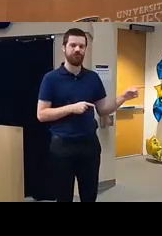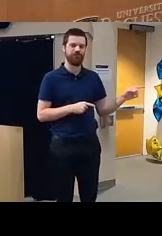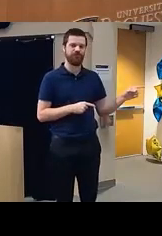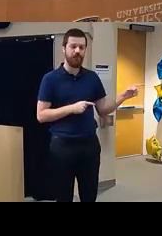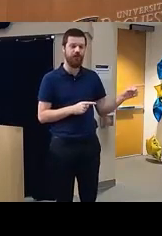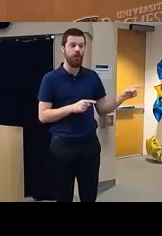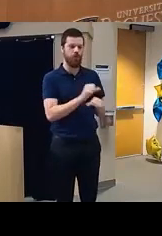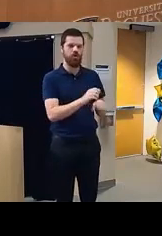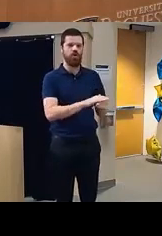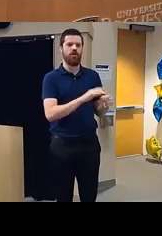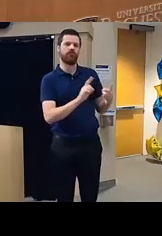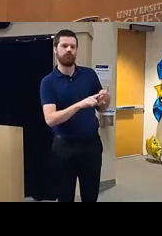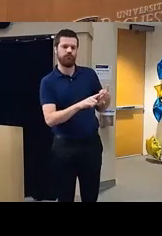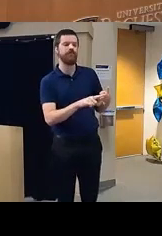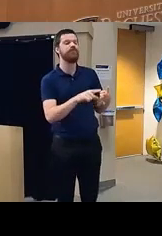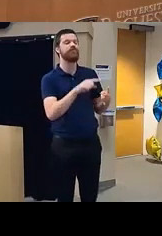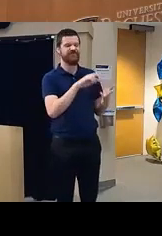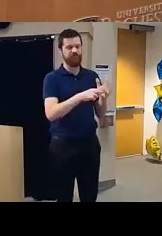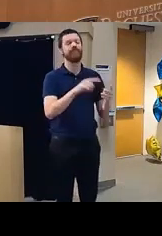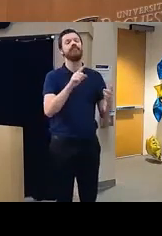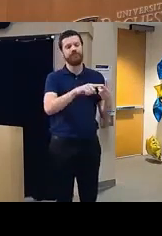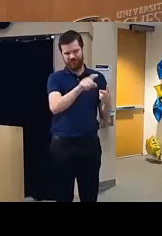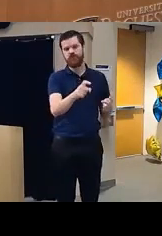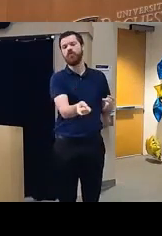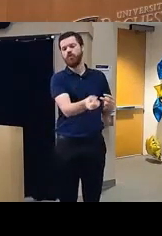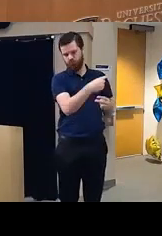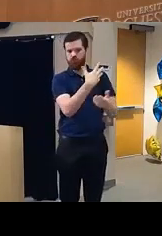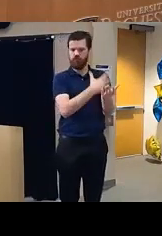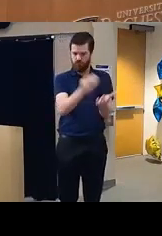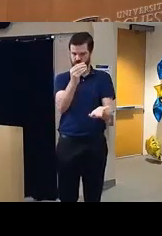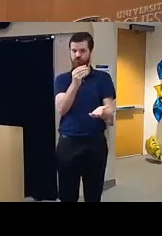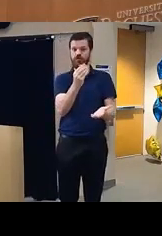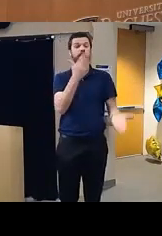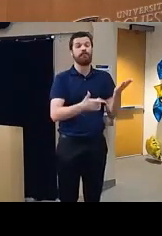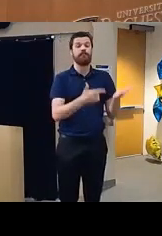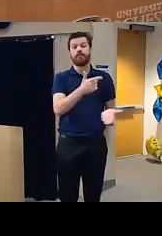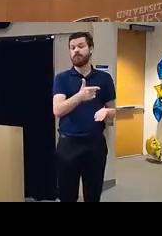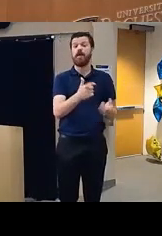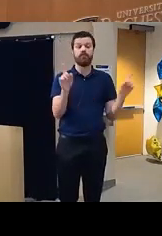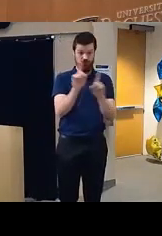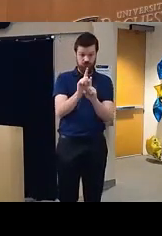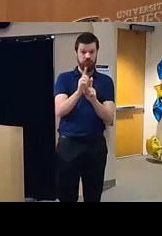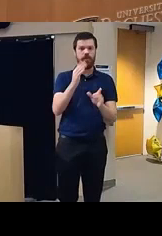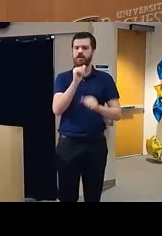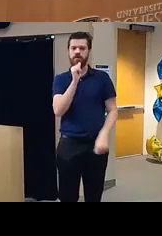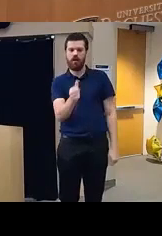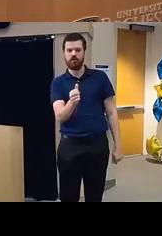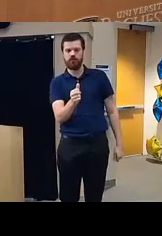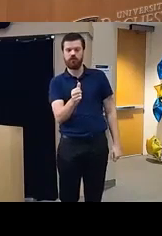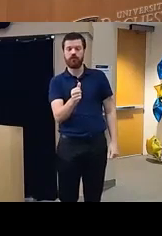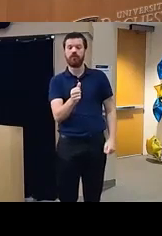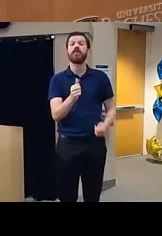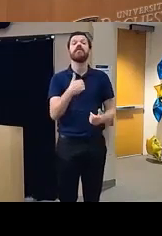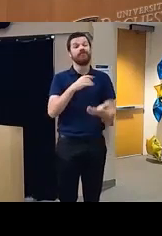this is something that's being worked on, that the person needs to go for a blood draw, that they may or may not want to be accompanied, that the medications